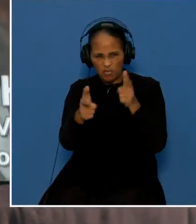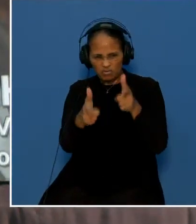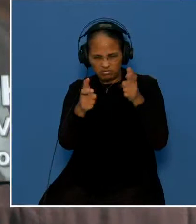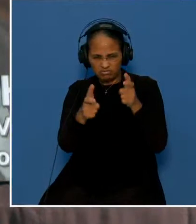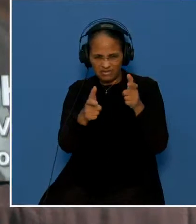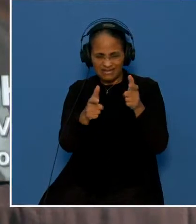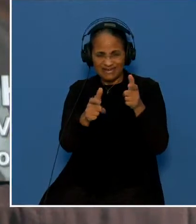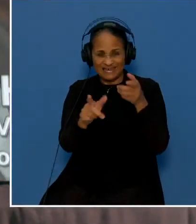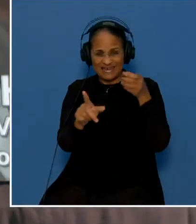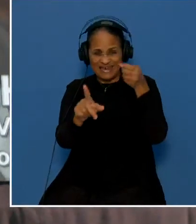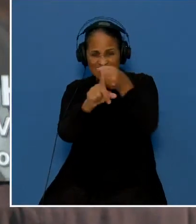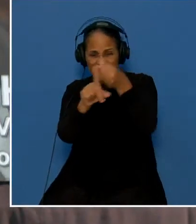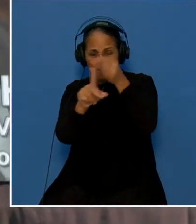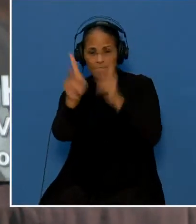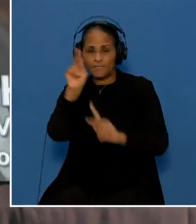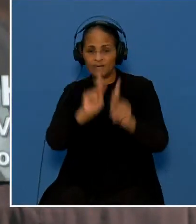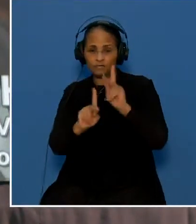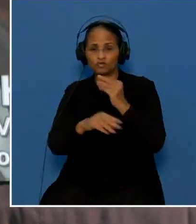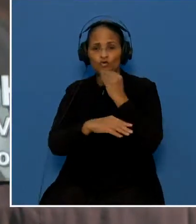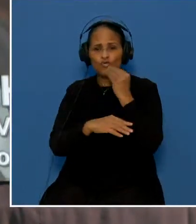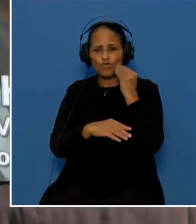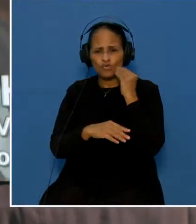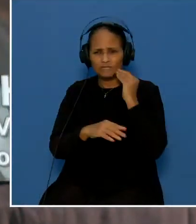indiscriminately hitting people's homes.